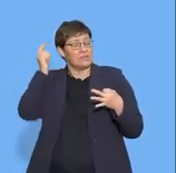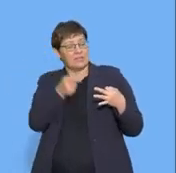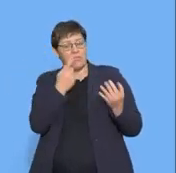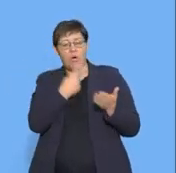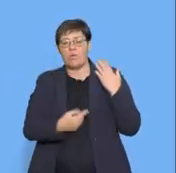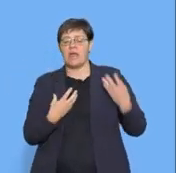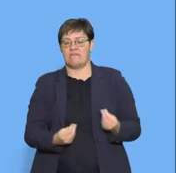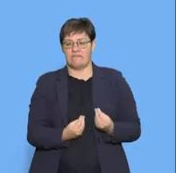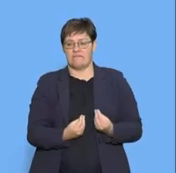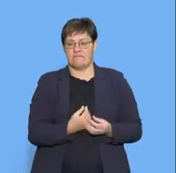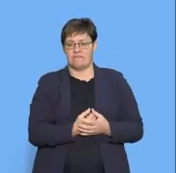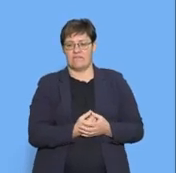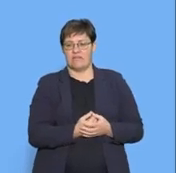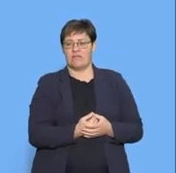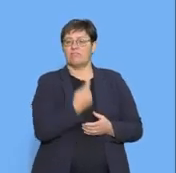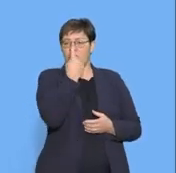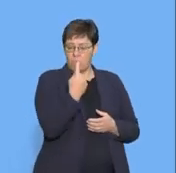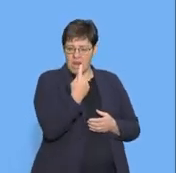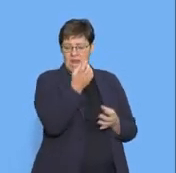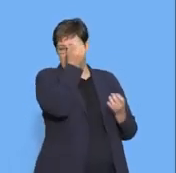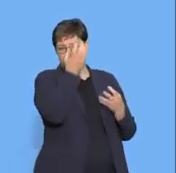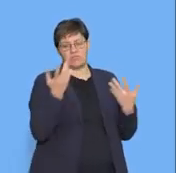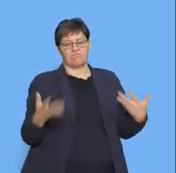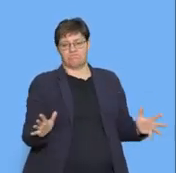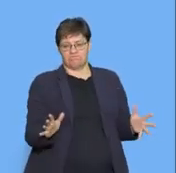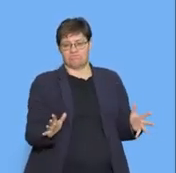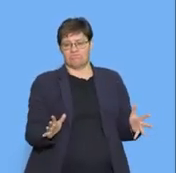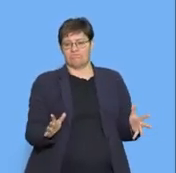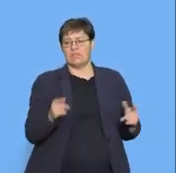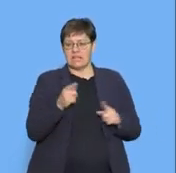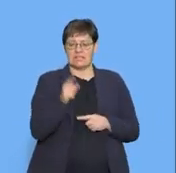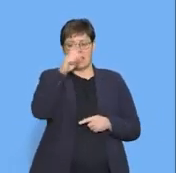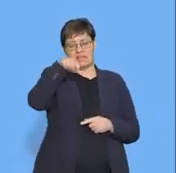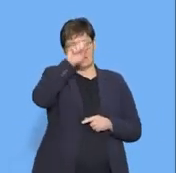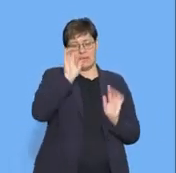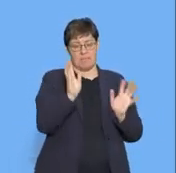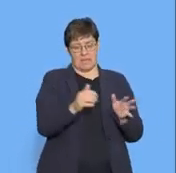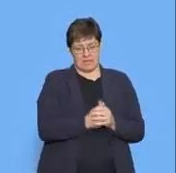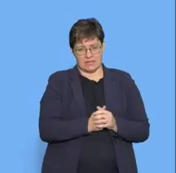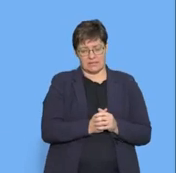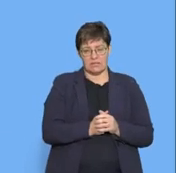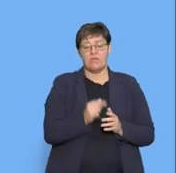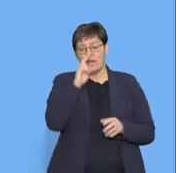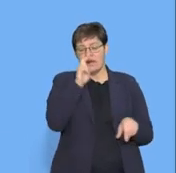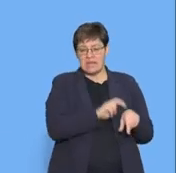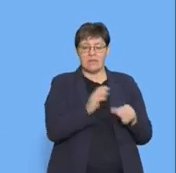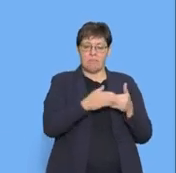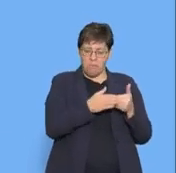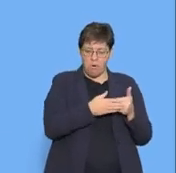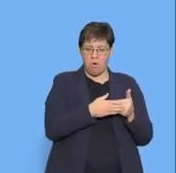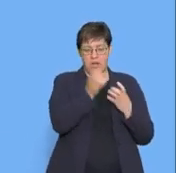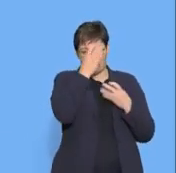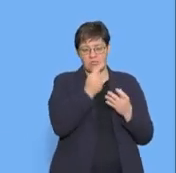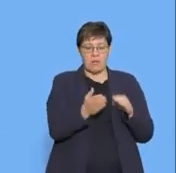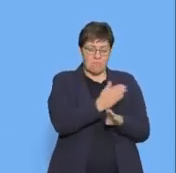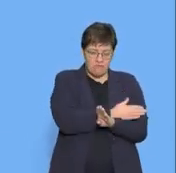But in this triangle, we only have at the moment 1 bit of information. All we're given is theta. So we need to find at least